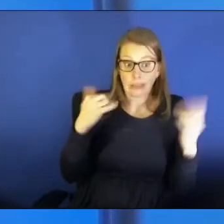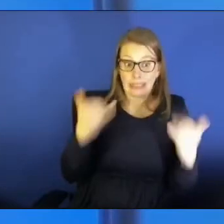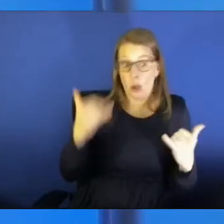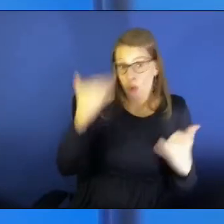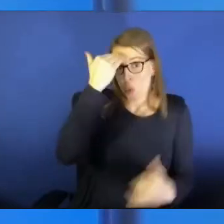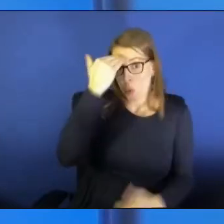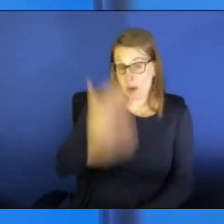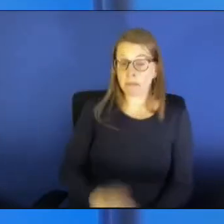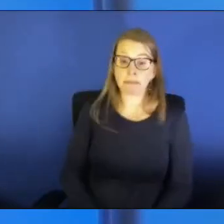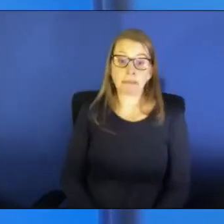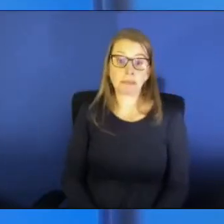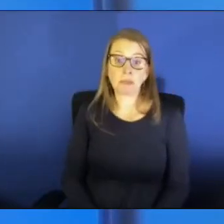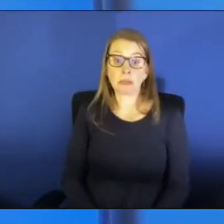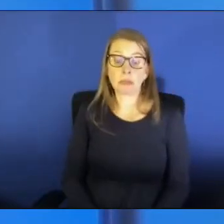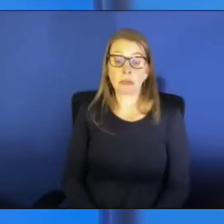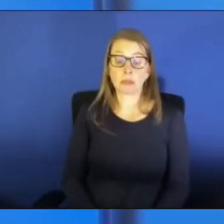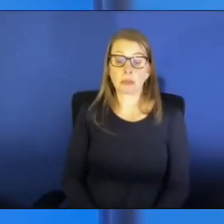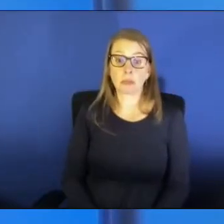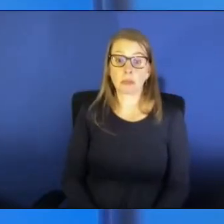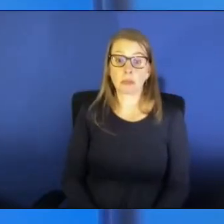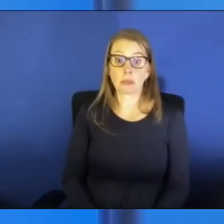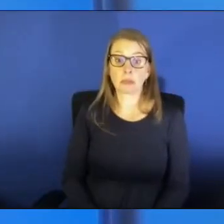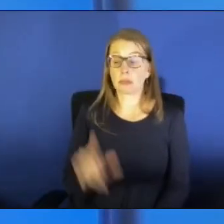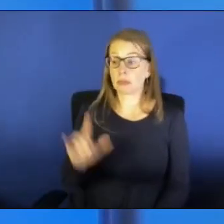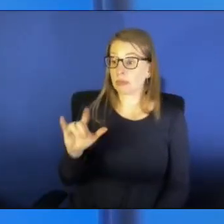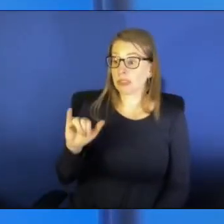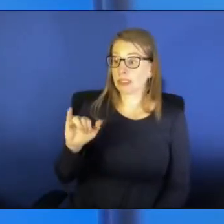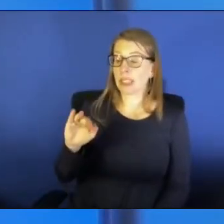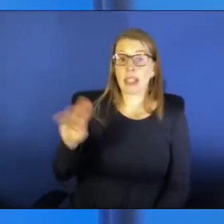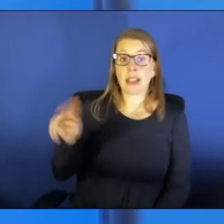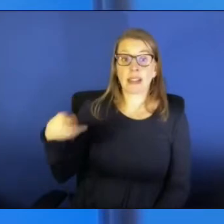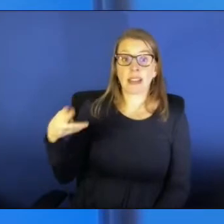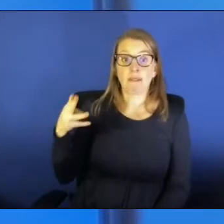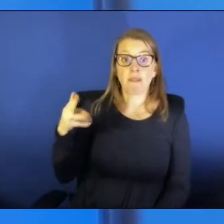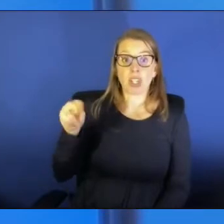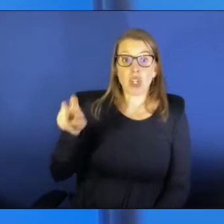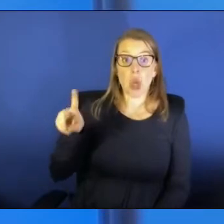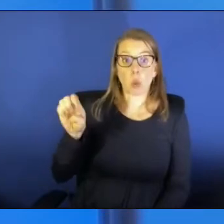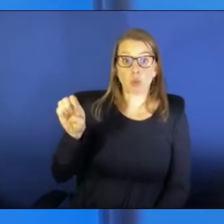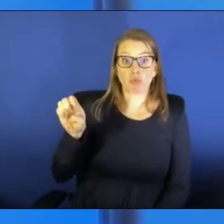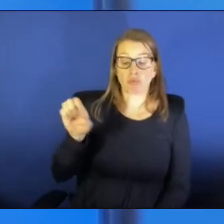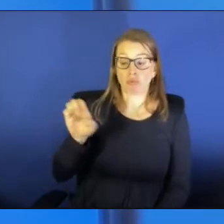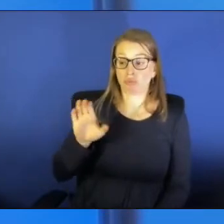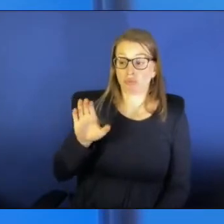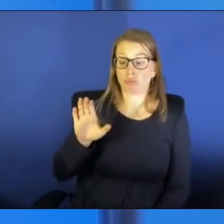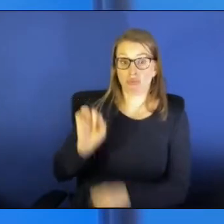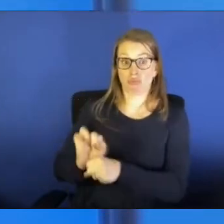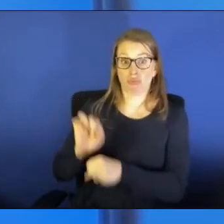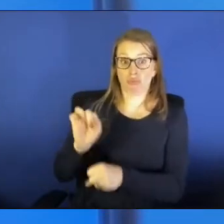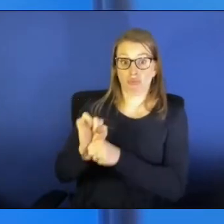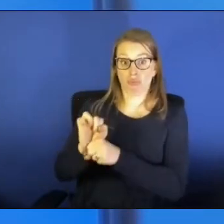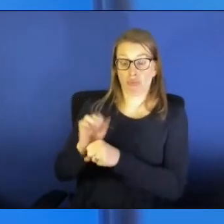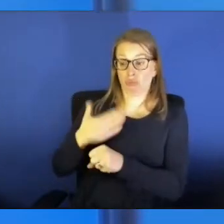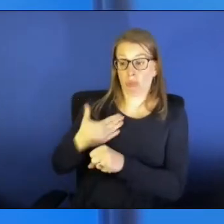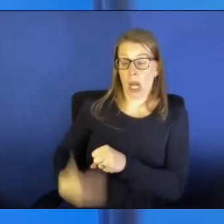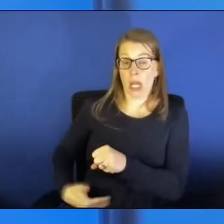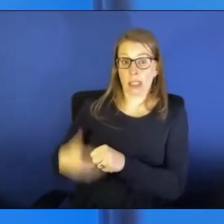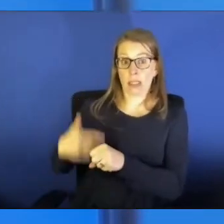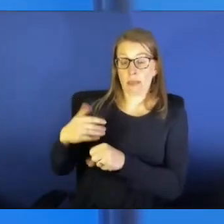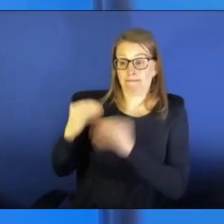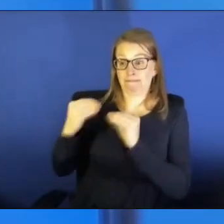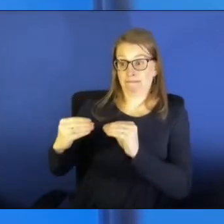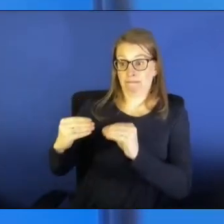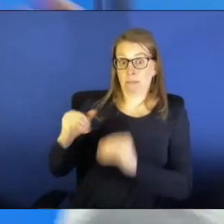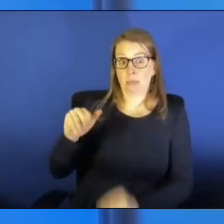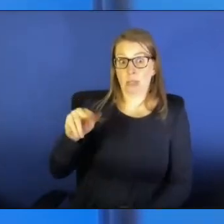the lymph node is the part of the body whose job it is to teach the immune system what's going on,